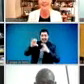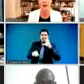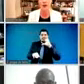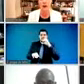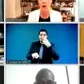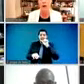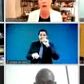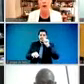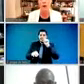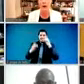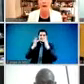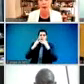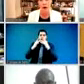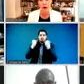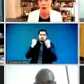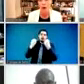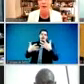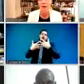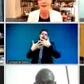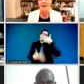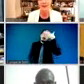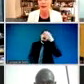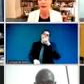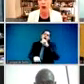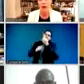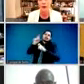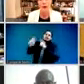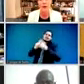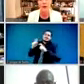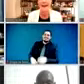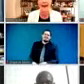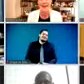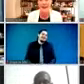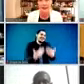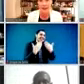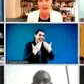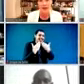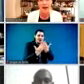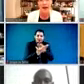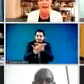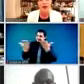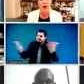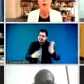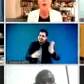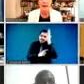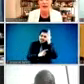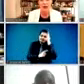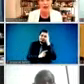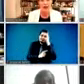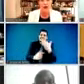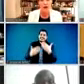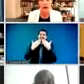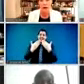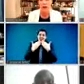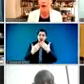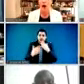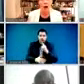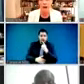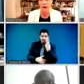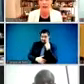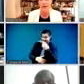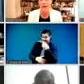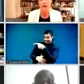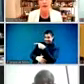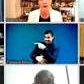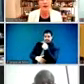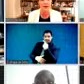not a local problem. This is a global problem. It has intersectionalities. We need to take into account all of the